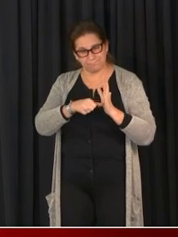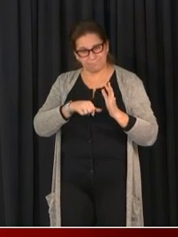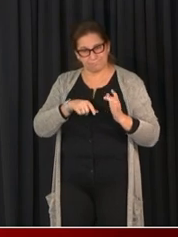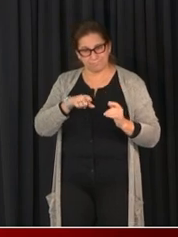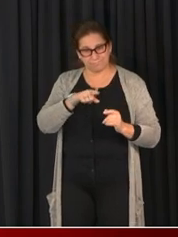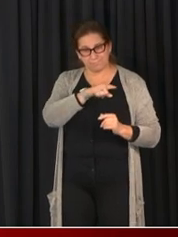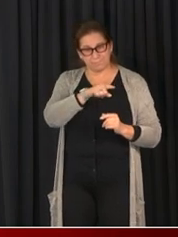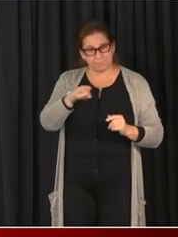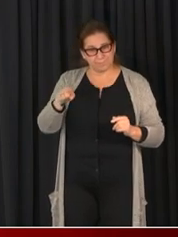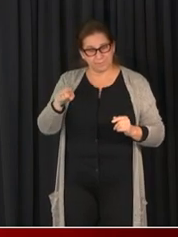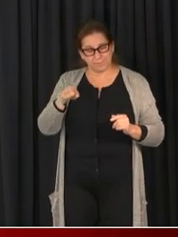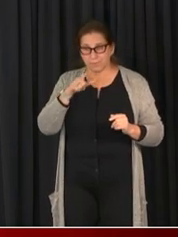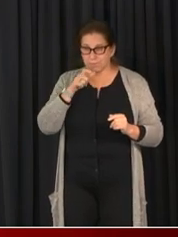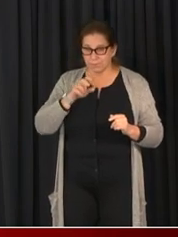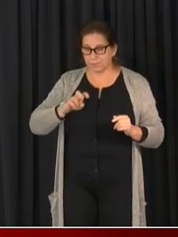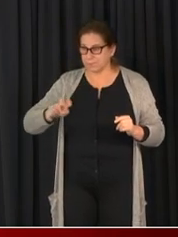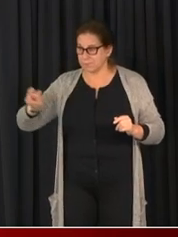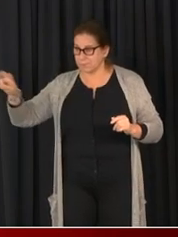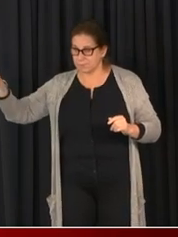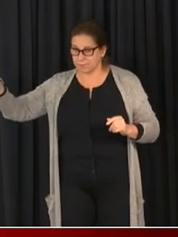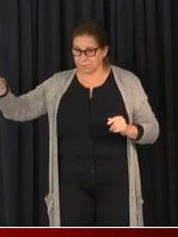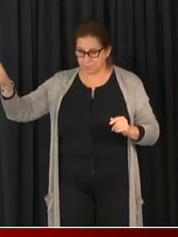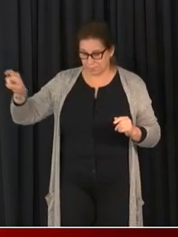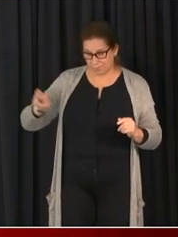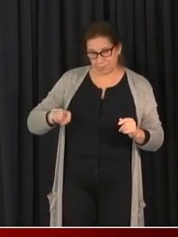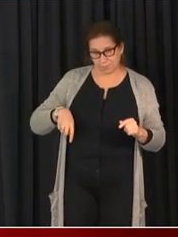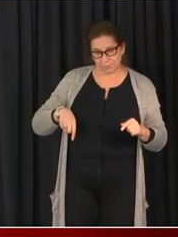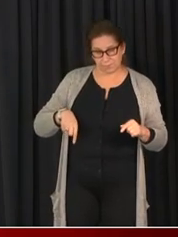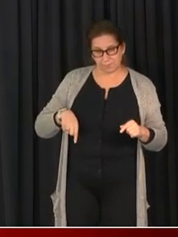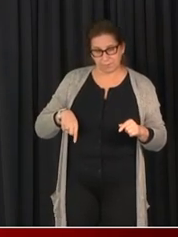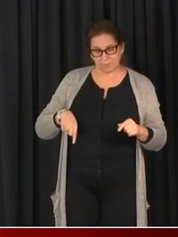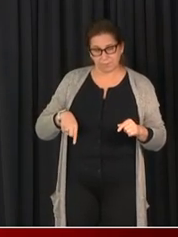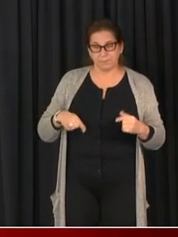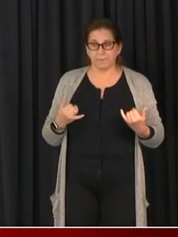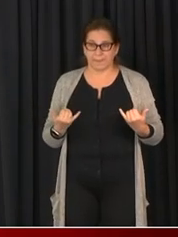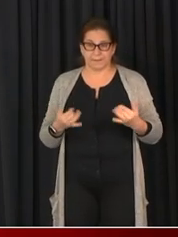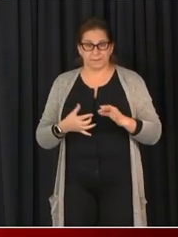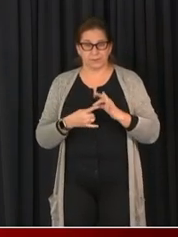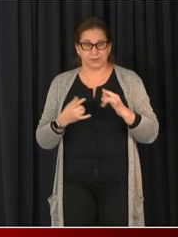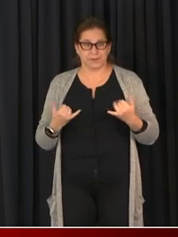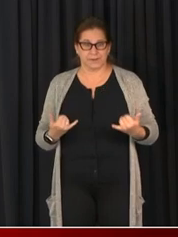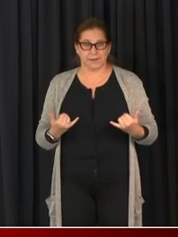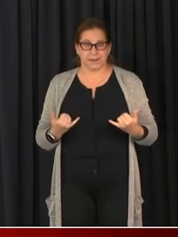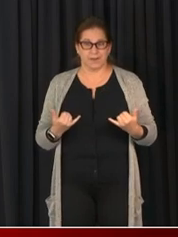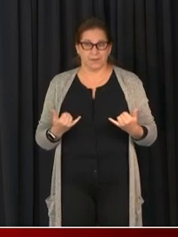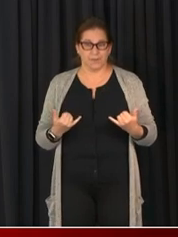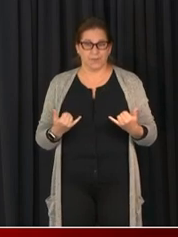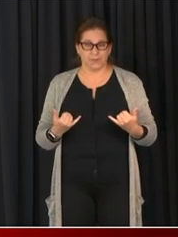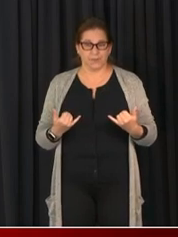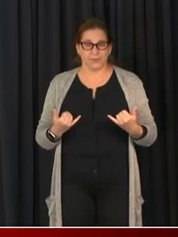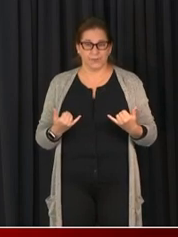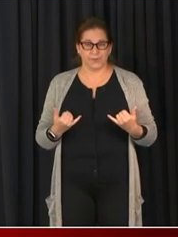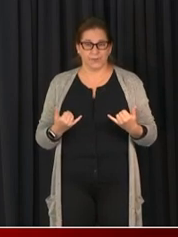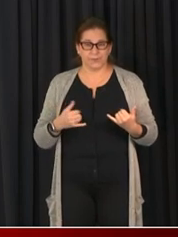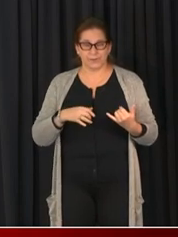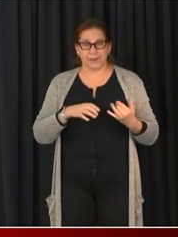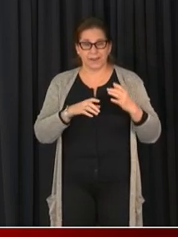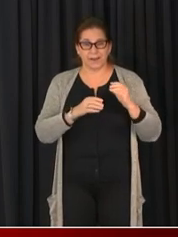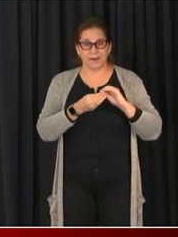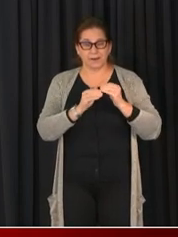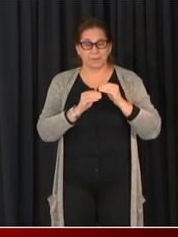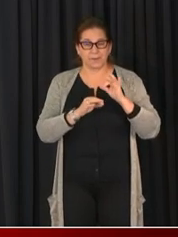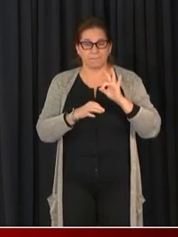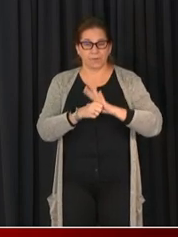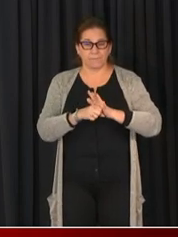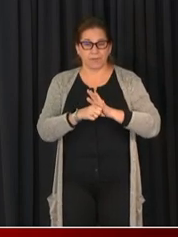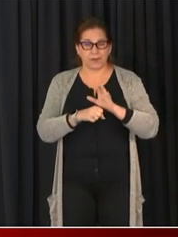those who are traveling, that especially right now with increased cases of COVID-19